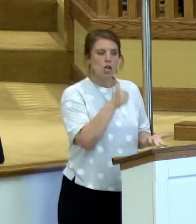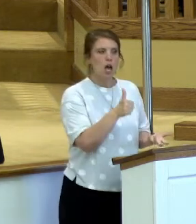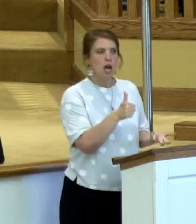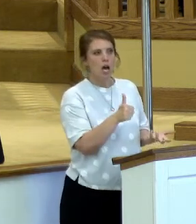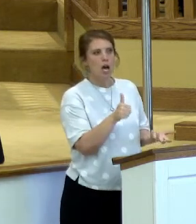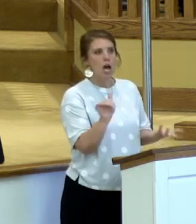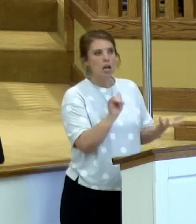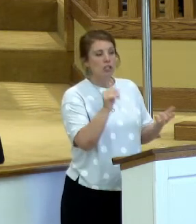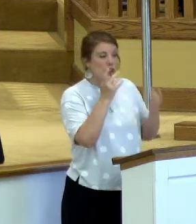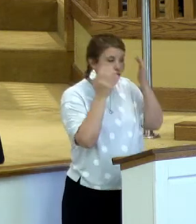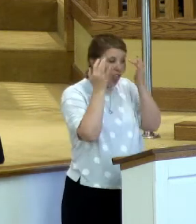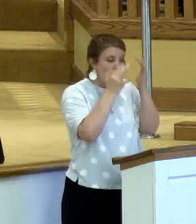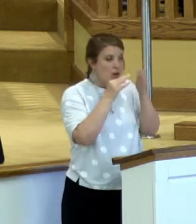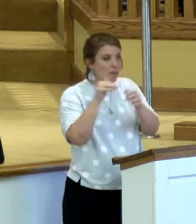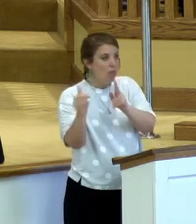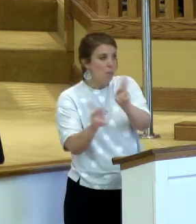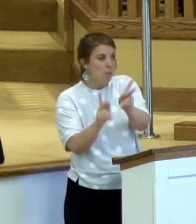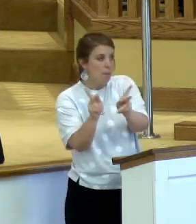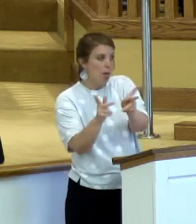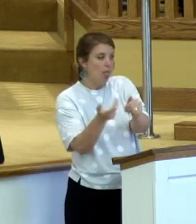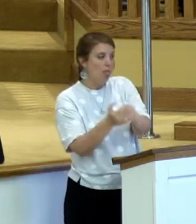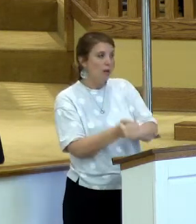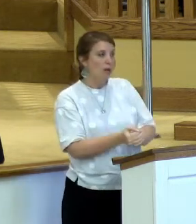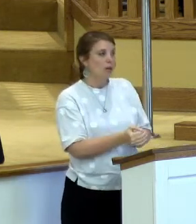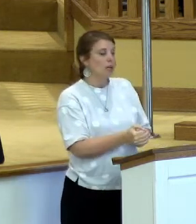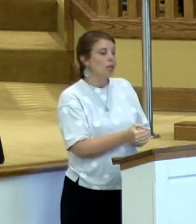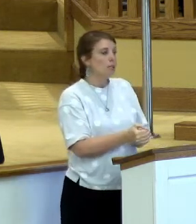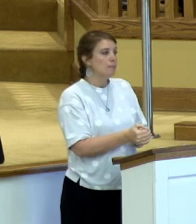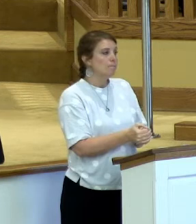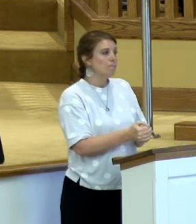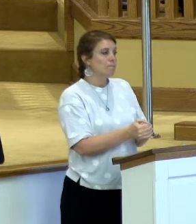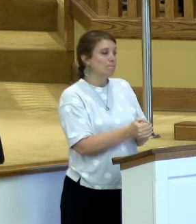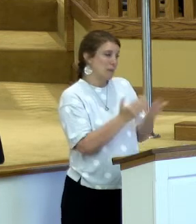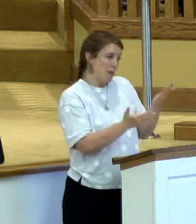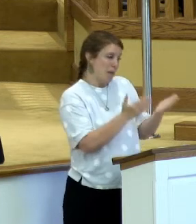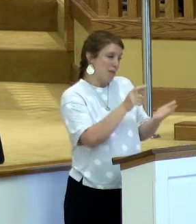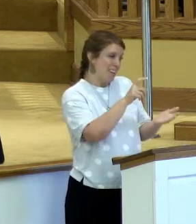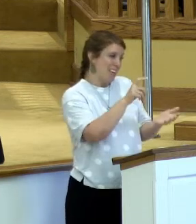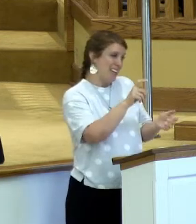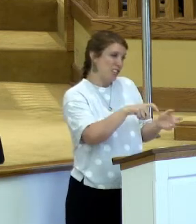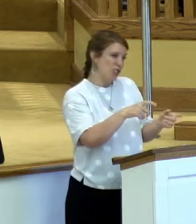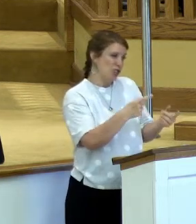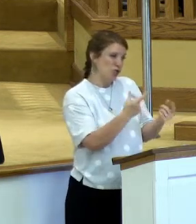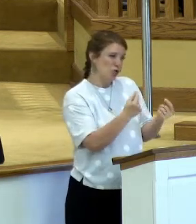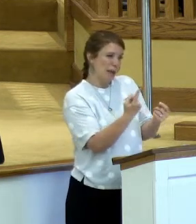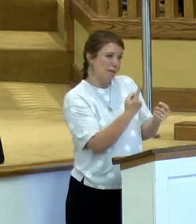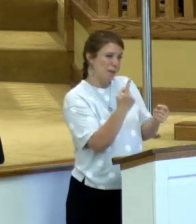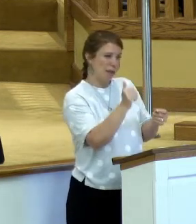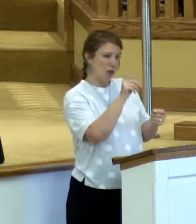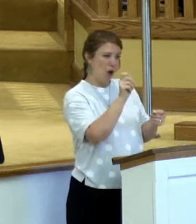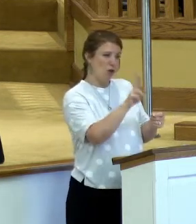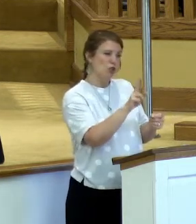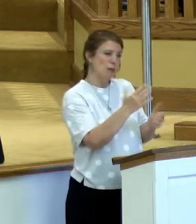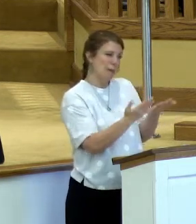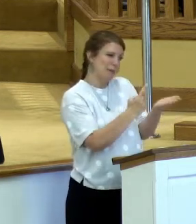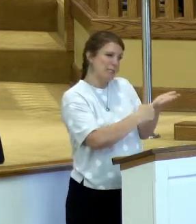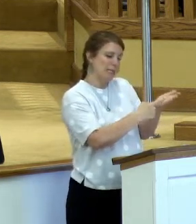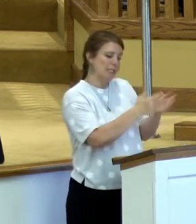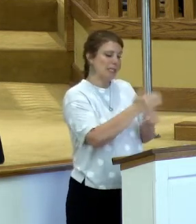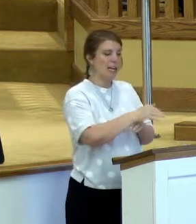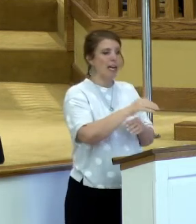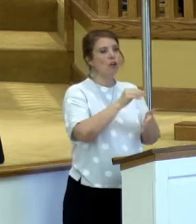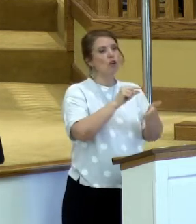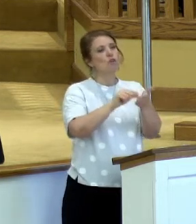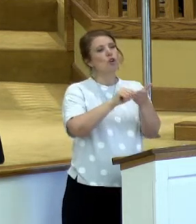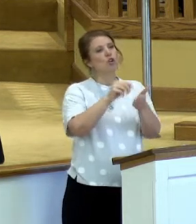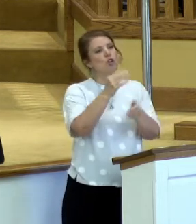as thoughtful of others, if you will. And maybe that has something to do with the altar, and we're going to talk a little bit about that tonight. But let's look at